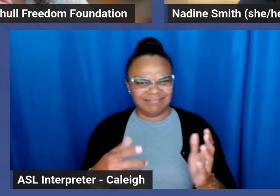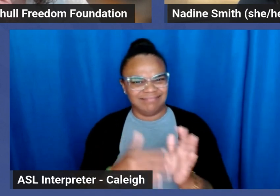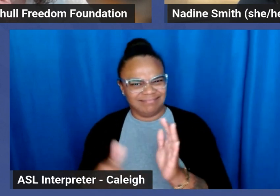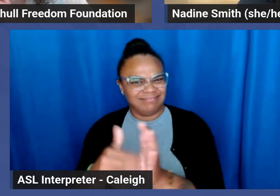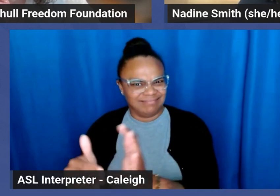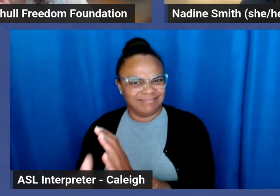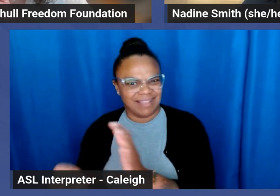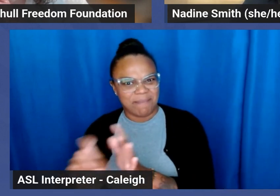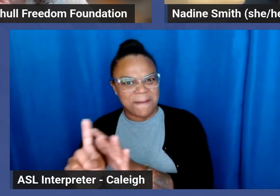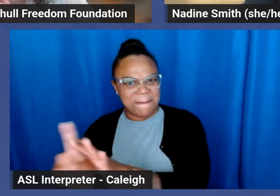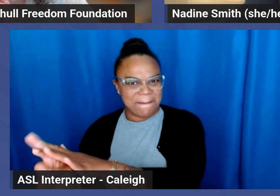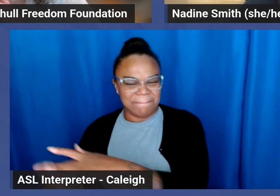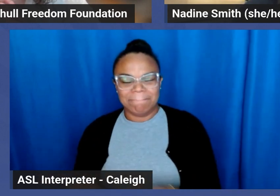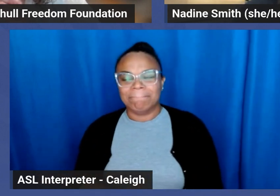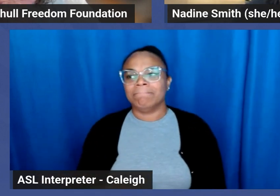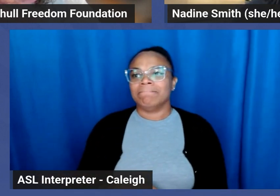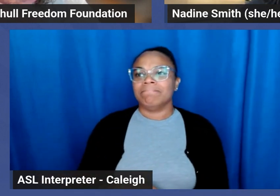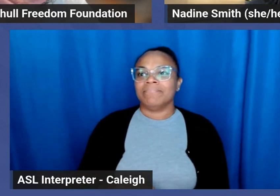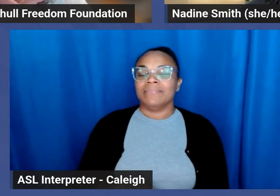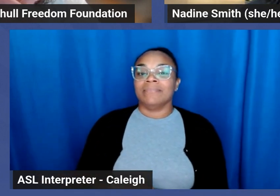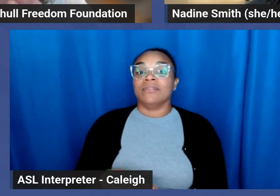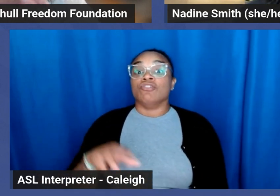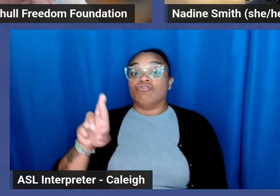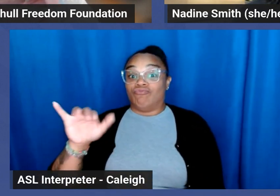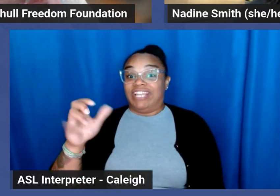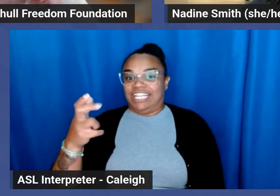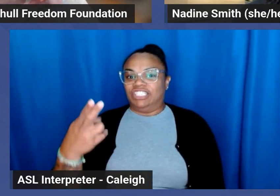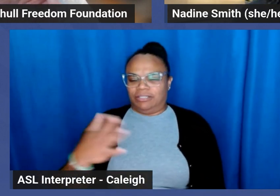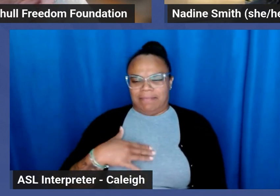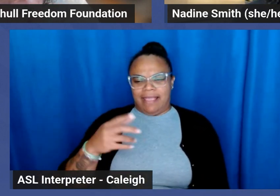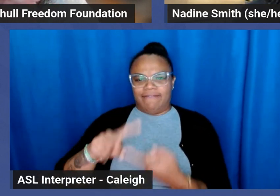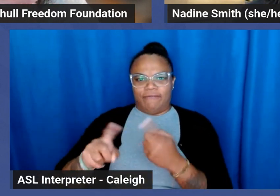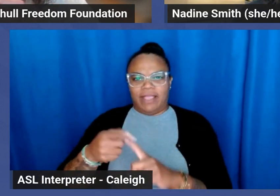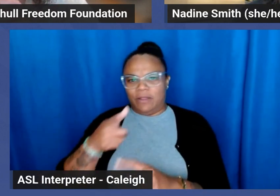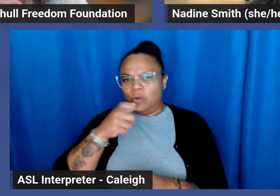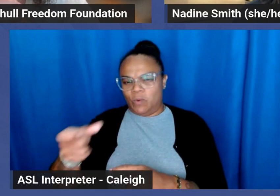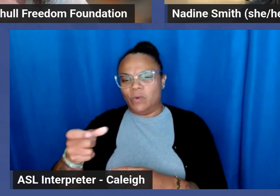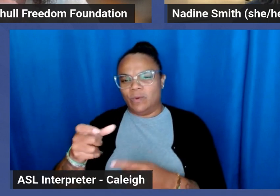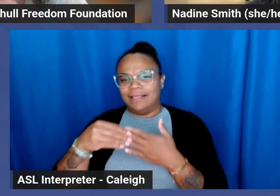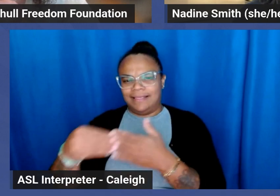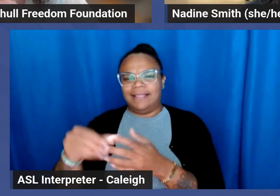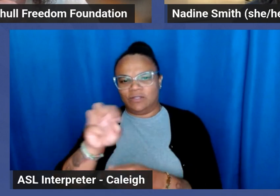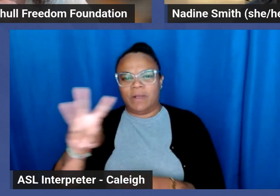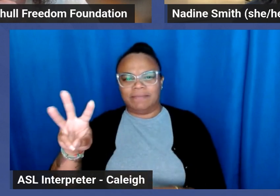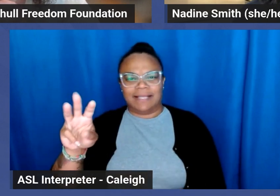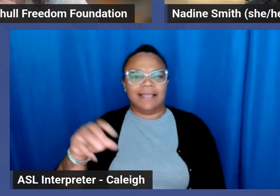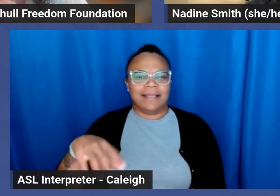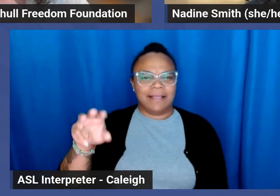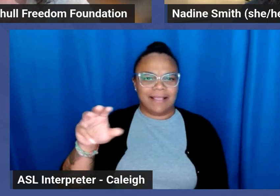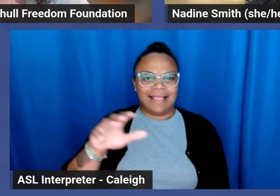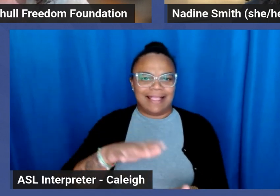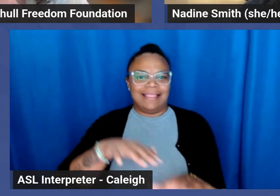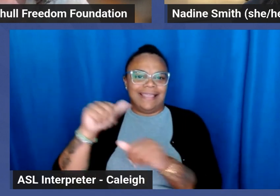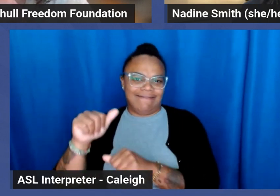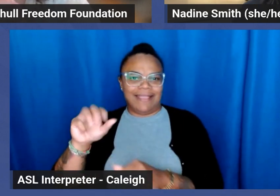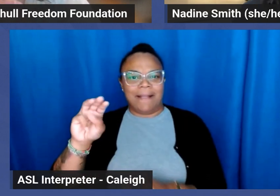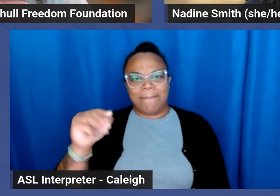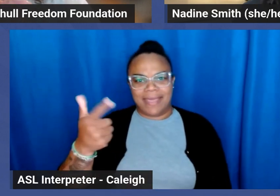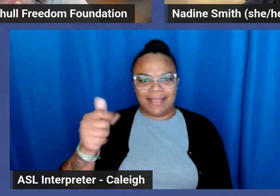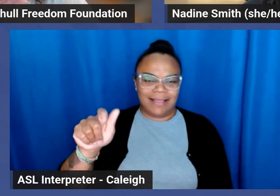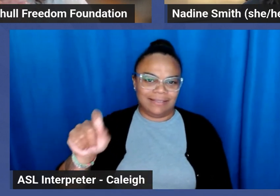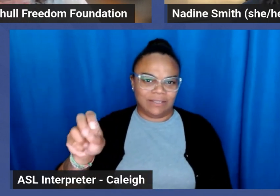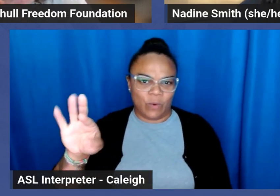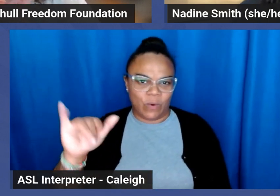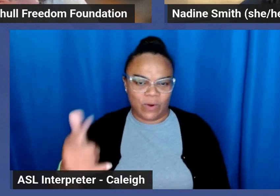that Rich from leavingmaga.org said was, it's community. Like, you have this really strong sense of belonging. It's